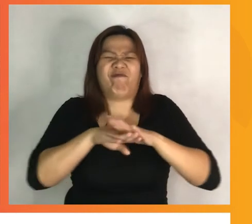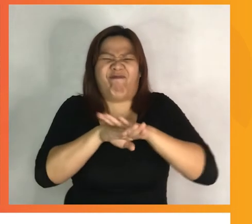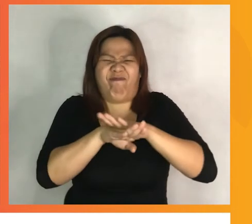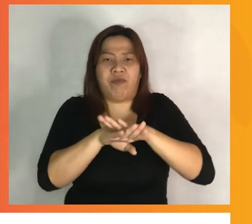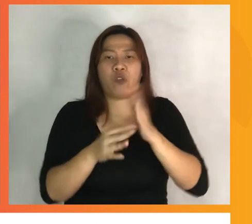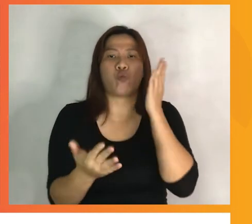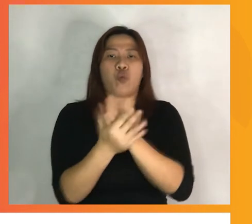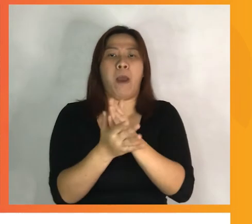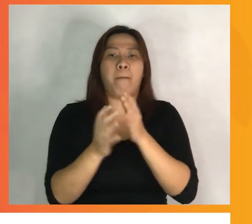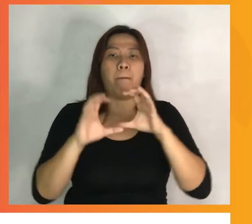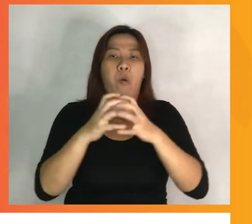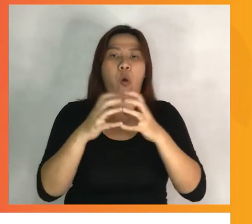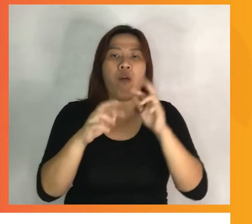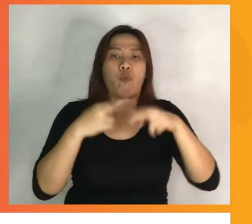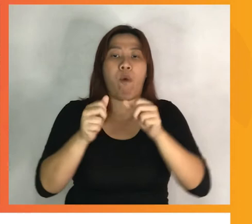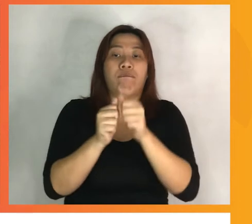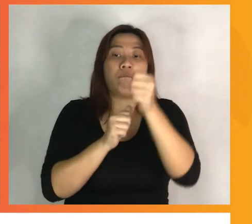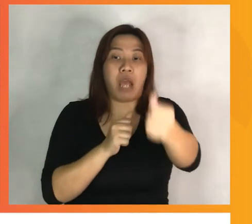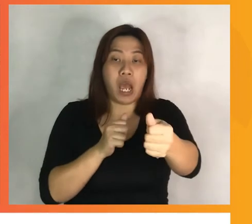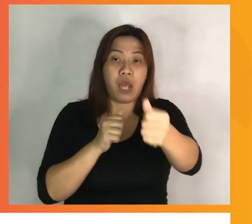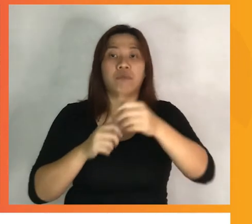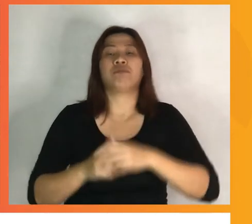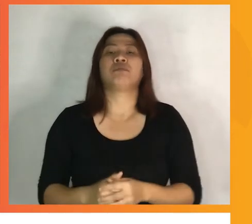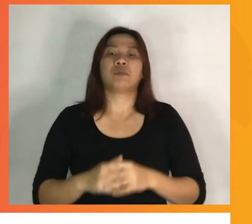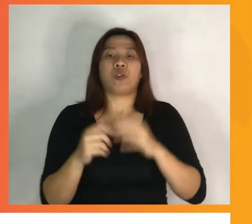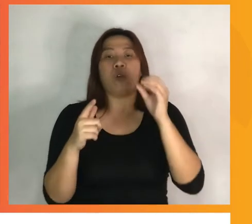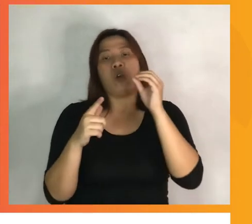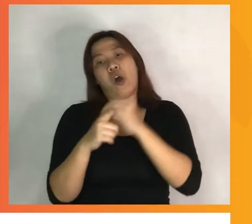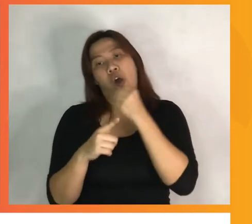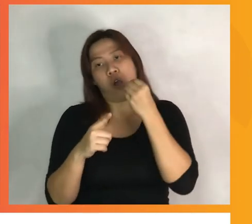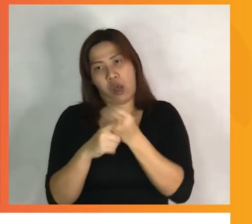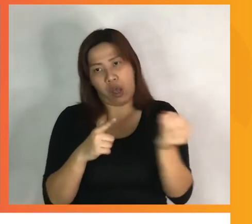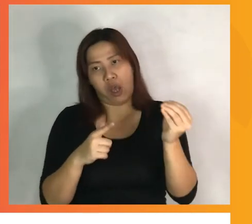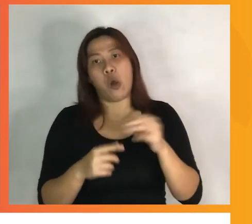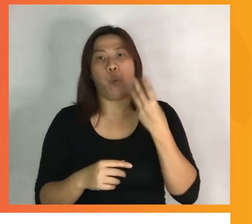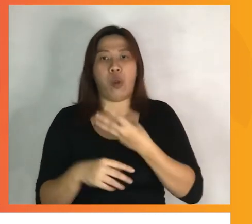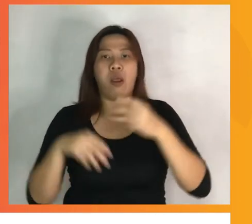some friction and stops a ball from rolling too far.